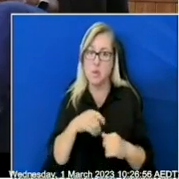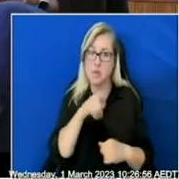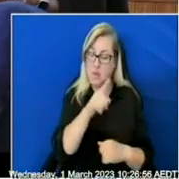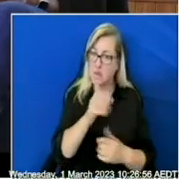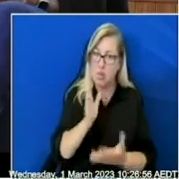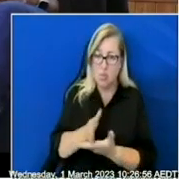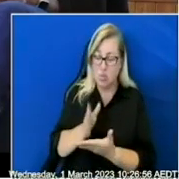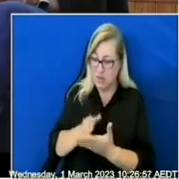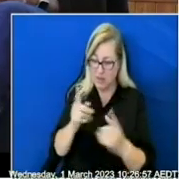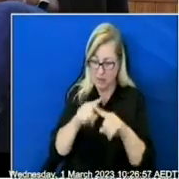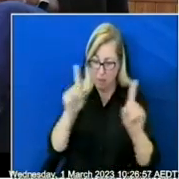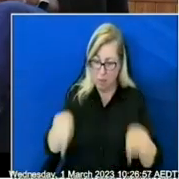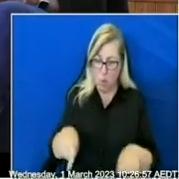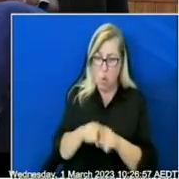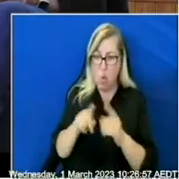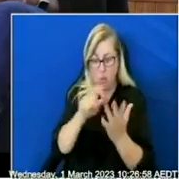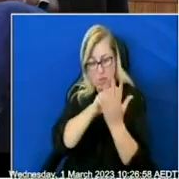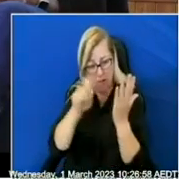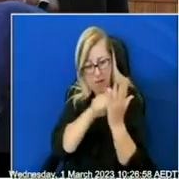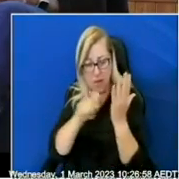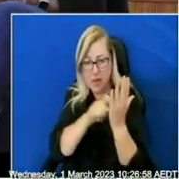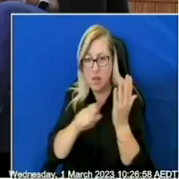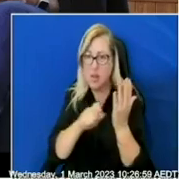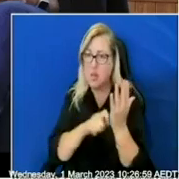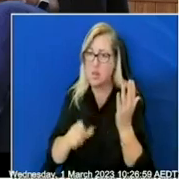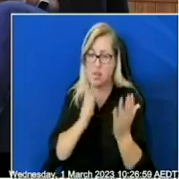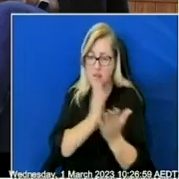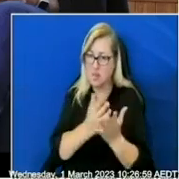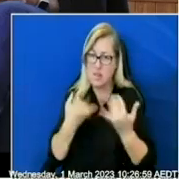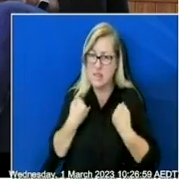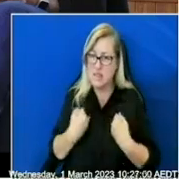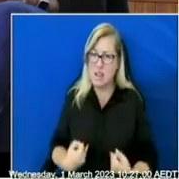was made by the magistrate, that